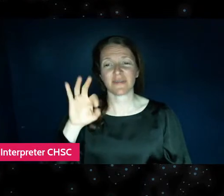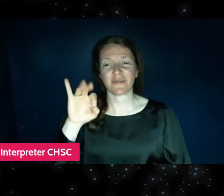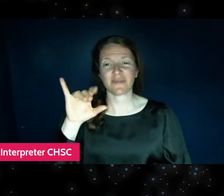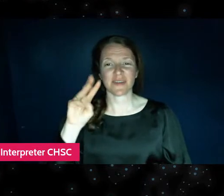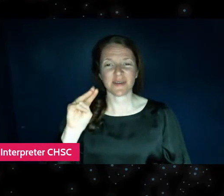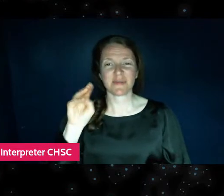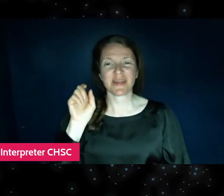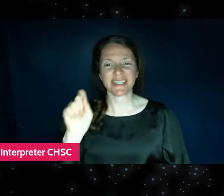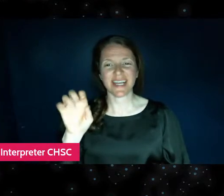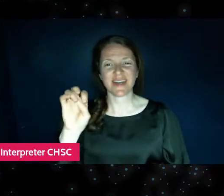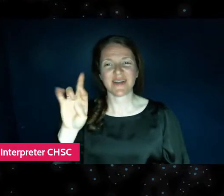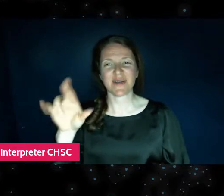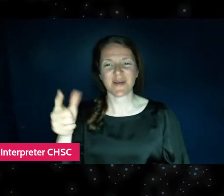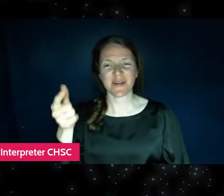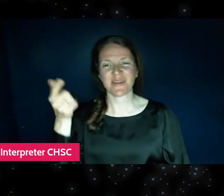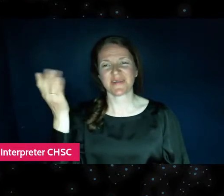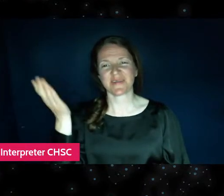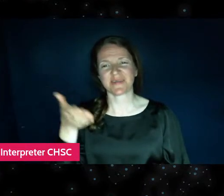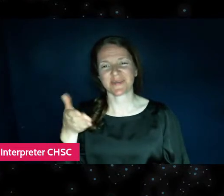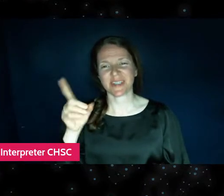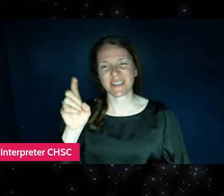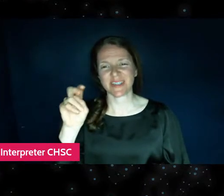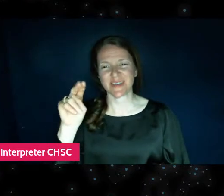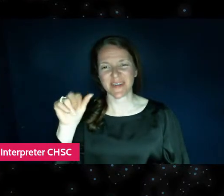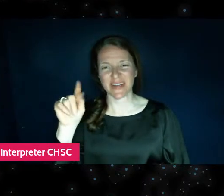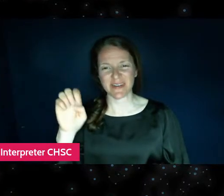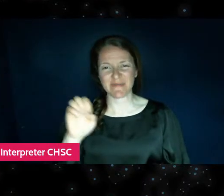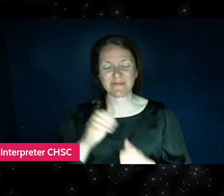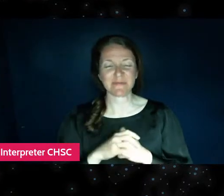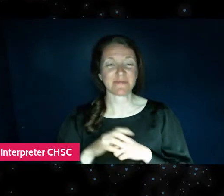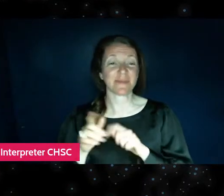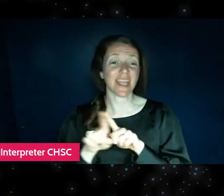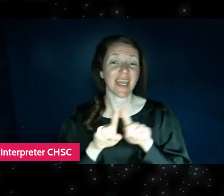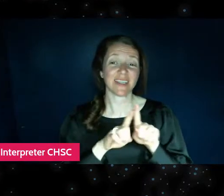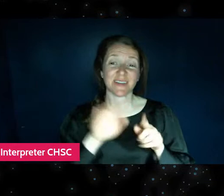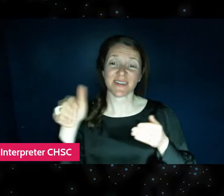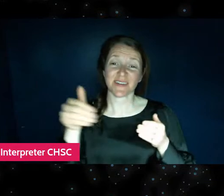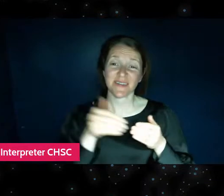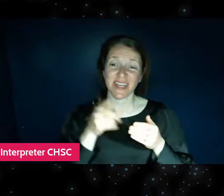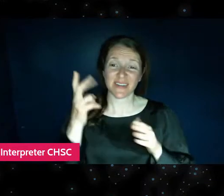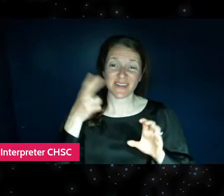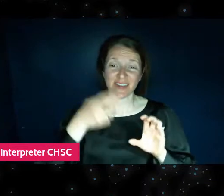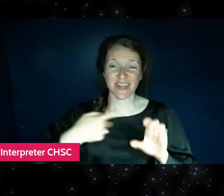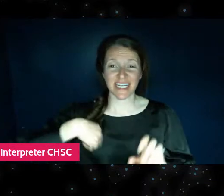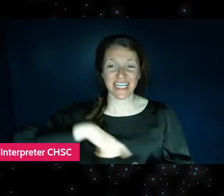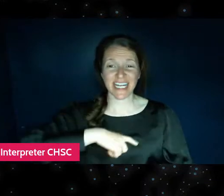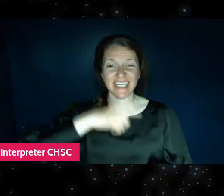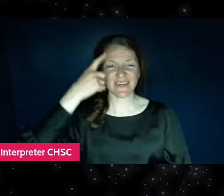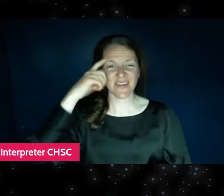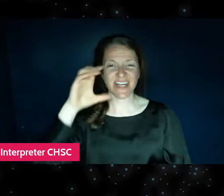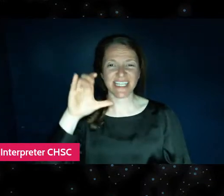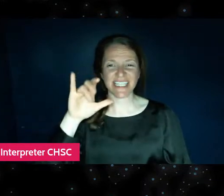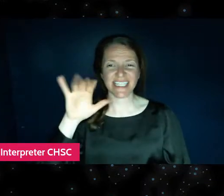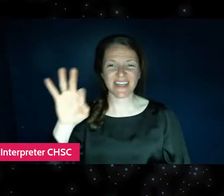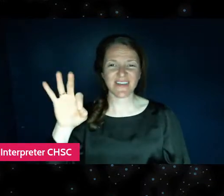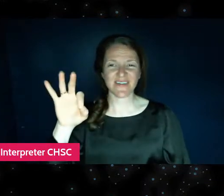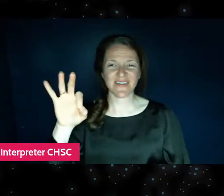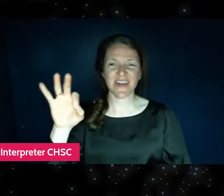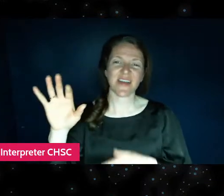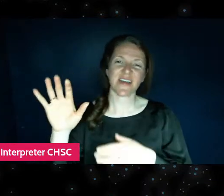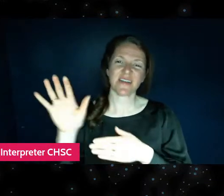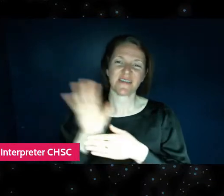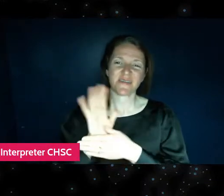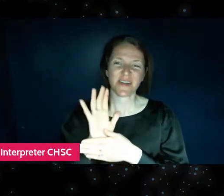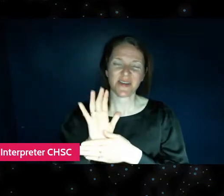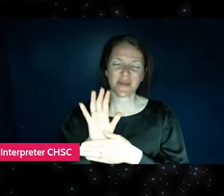clevelandfilm.org/donate. We also want to invite you to join us for our CIFF's film trivia tonight, trivia night,